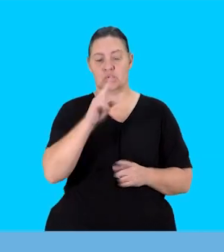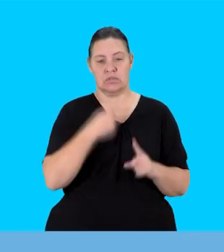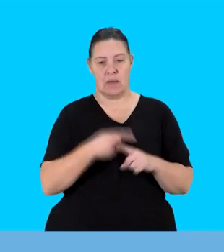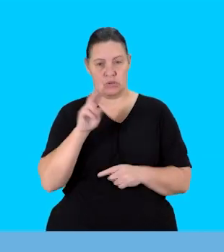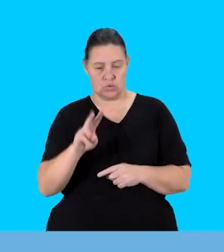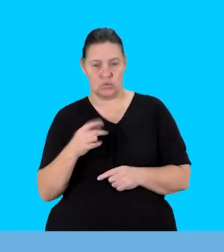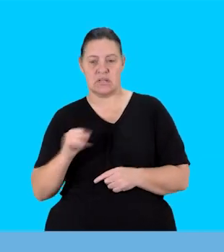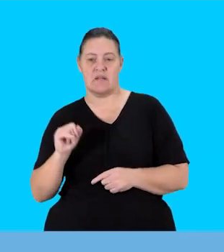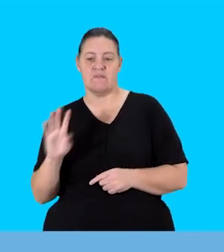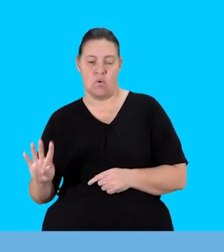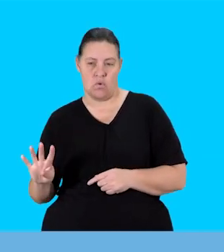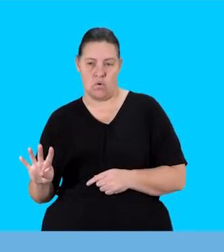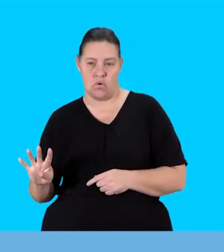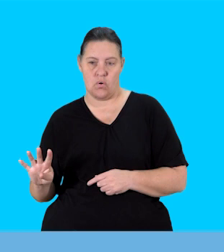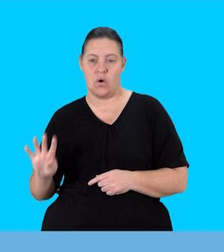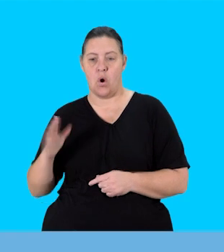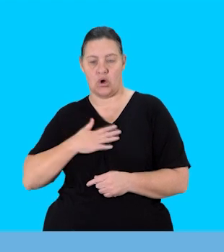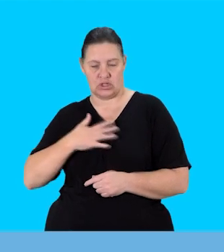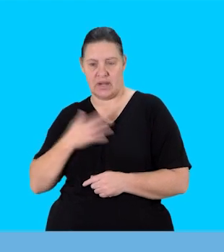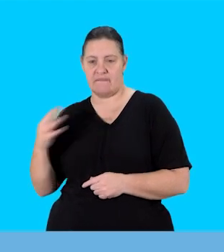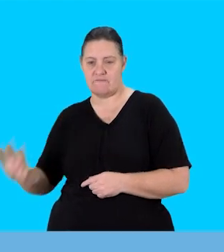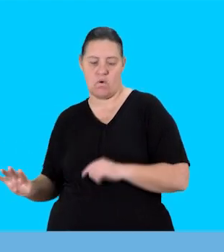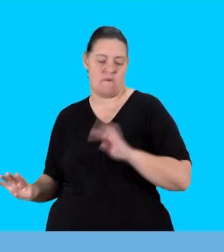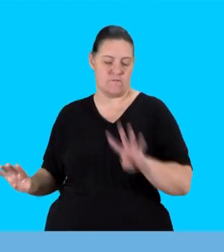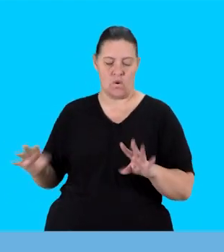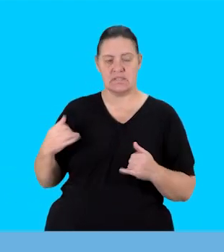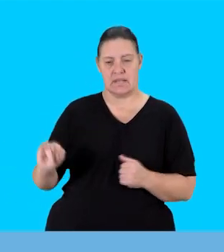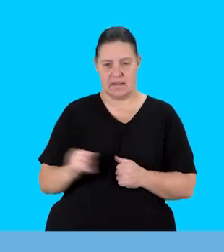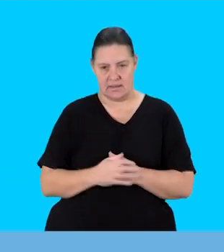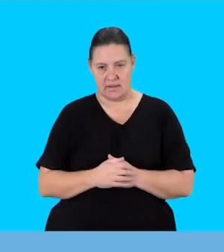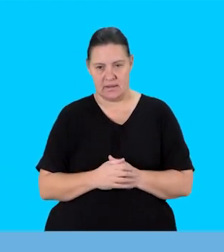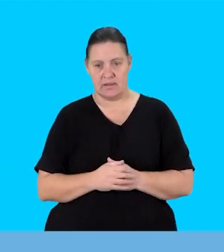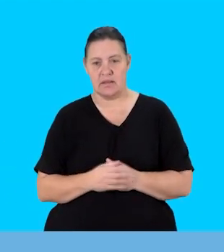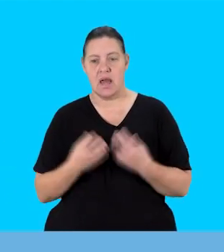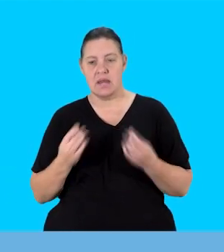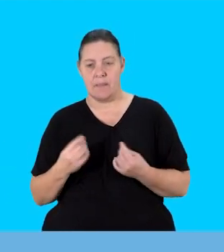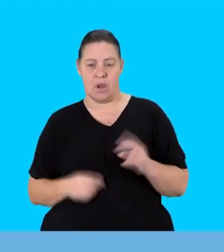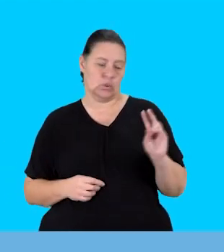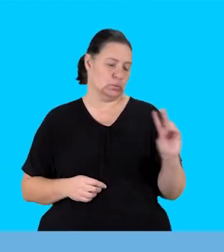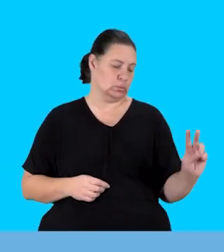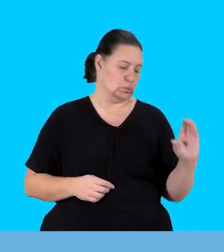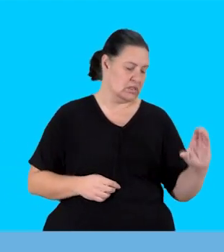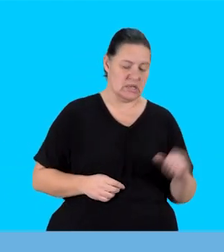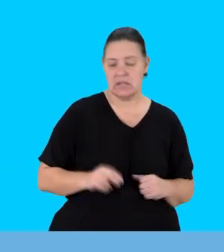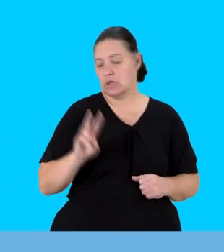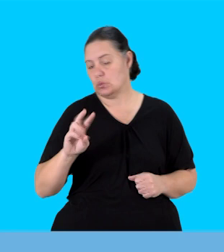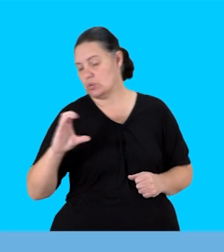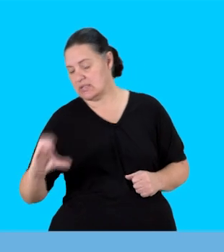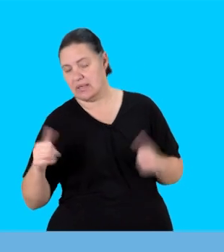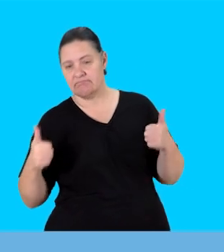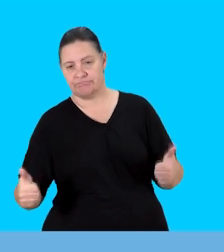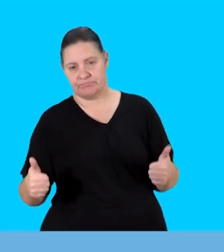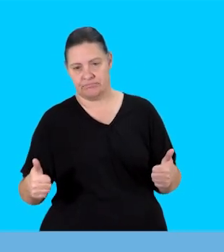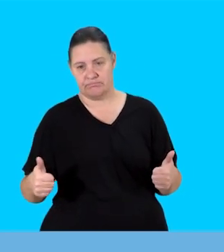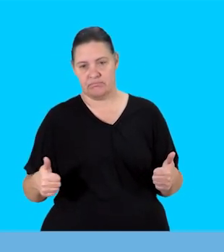times 2 is 4. We still have 4 oxygens. And as you can see, the number of carbons on either side is the